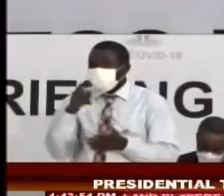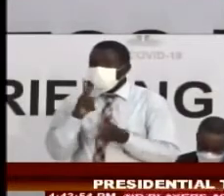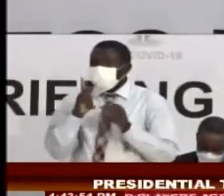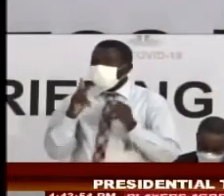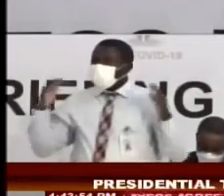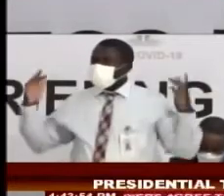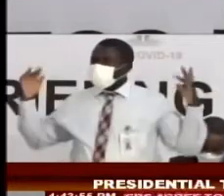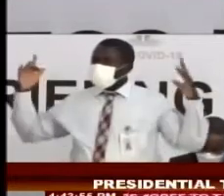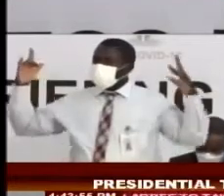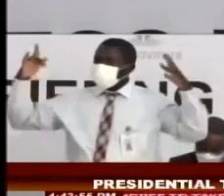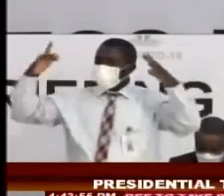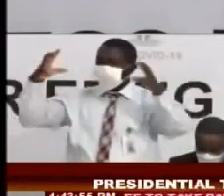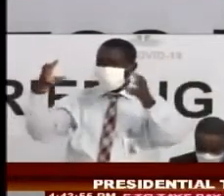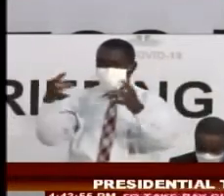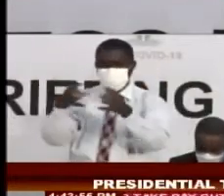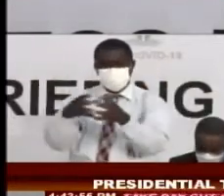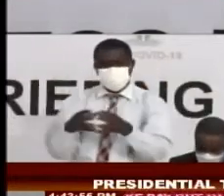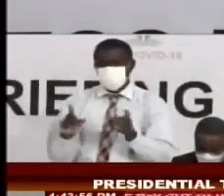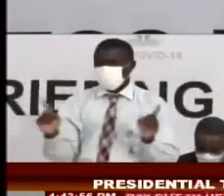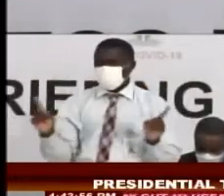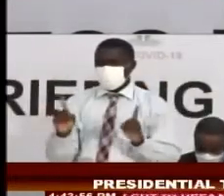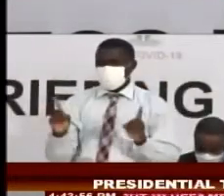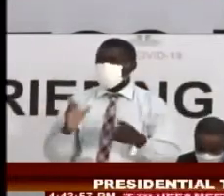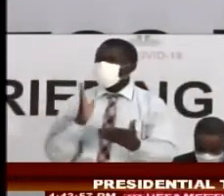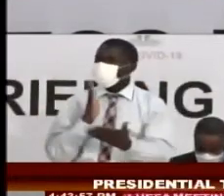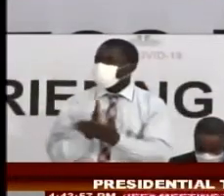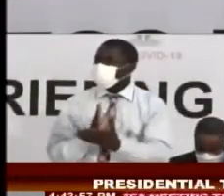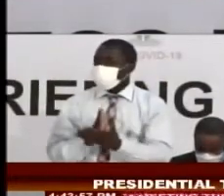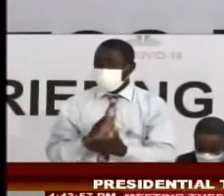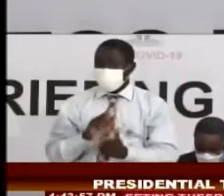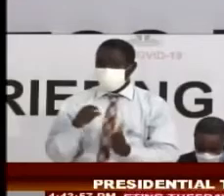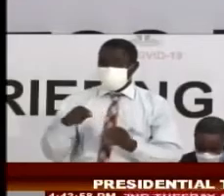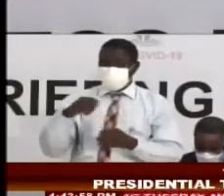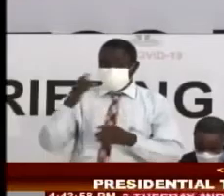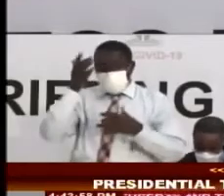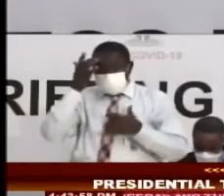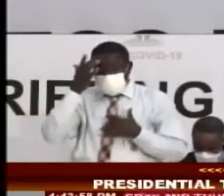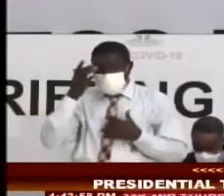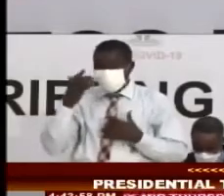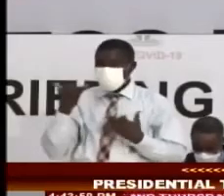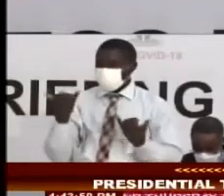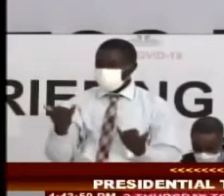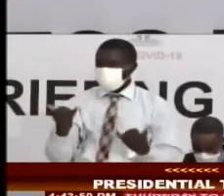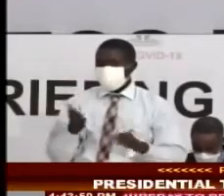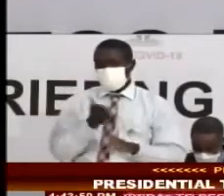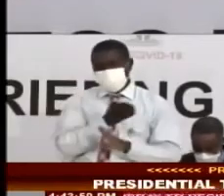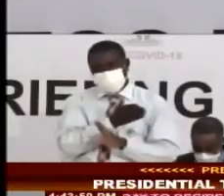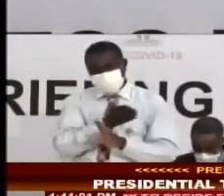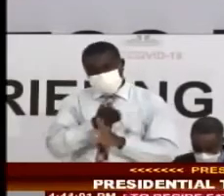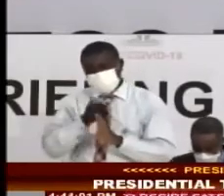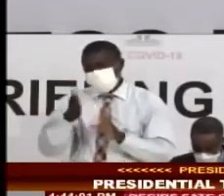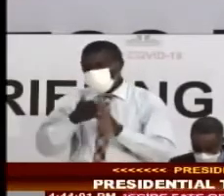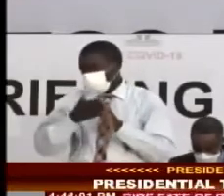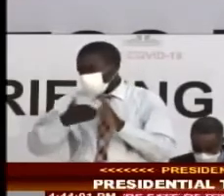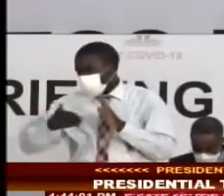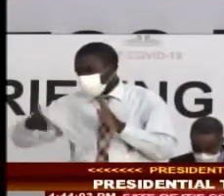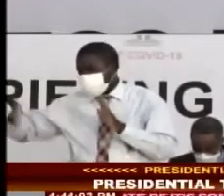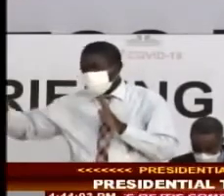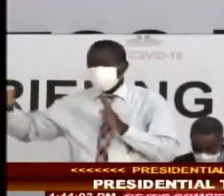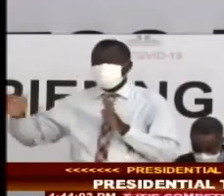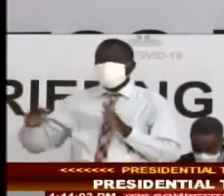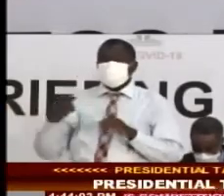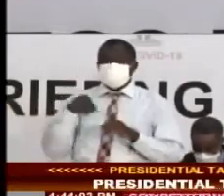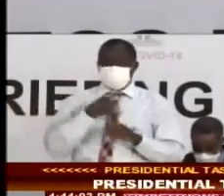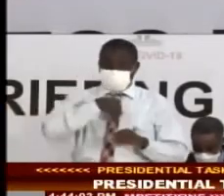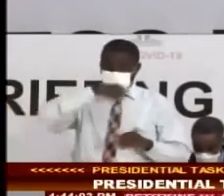da yawa don Allah a bari. Wannan abu ne wanda zai zo ya wuce in Allah ya yarda, amma fa sai mun bi doka, mun bi